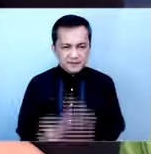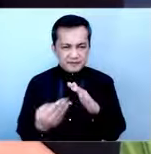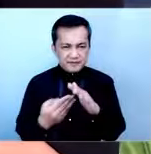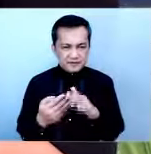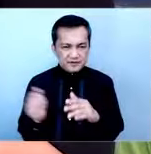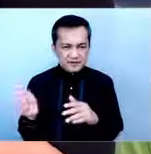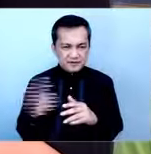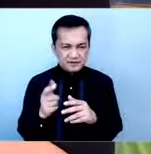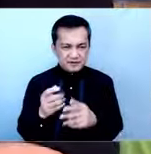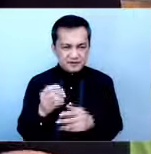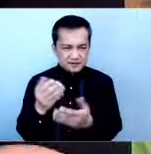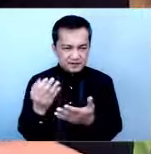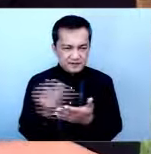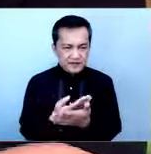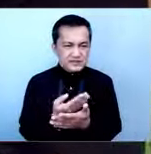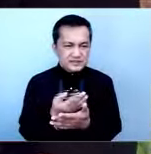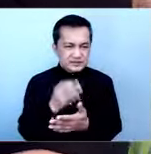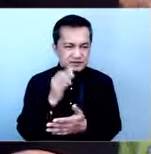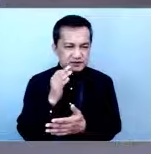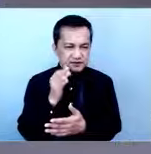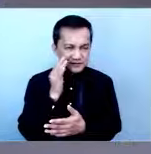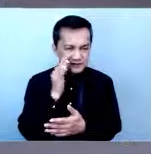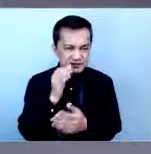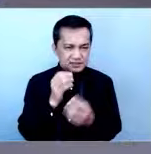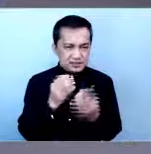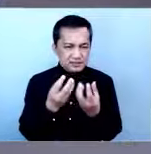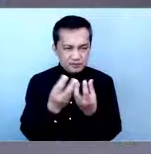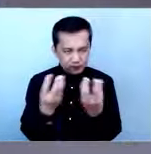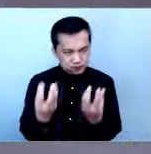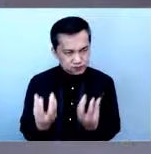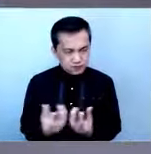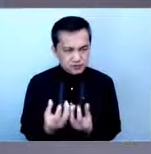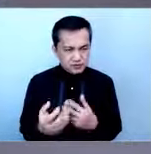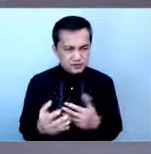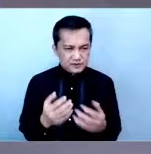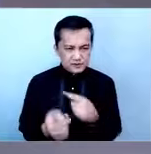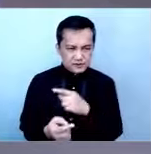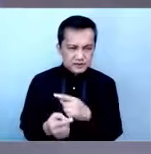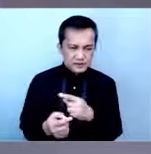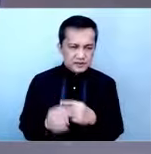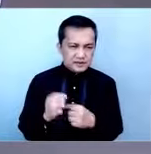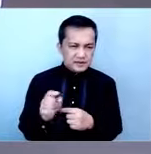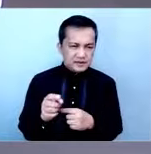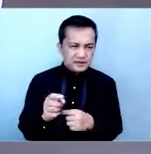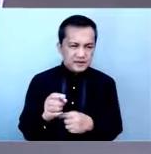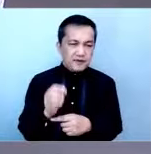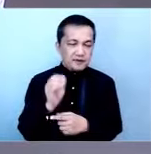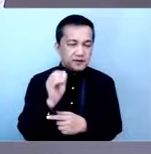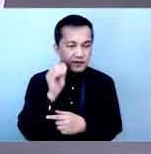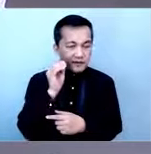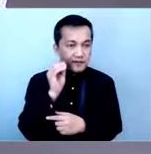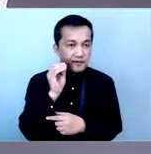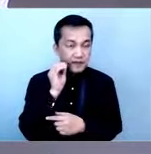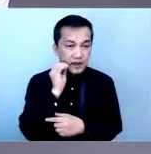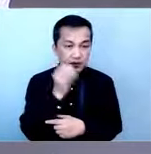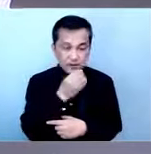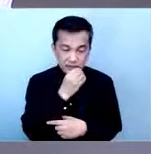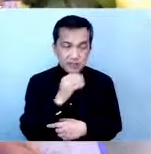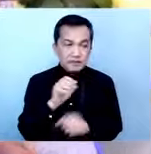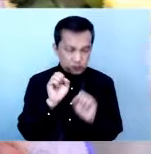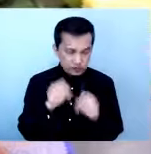fruits po. These are fruit edible arrangement. Okay. And then, even this one po, the flower, that's edible. That's edible.